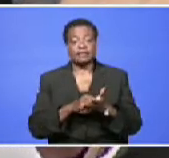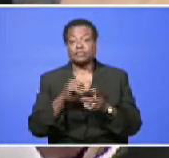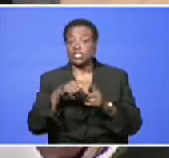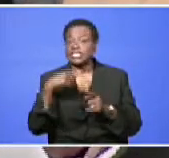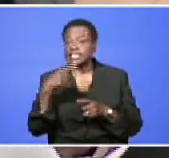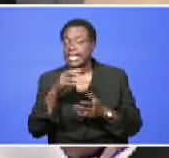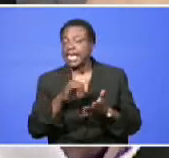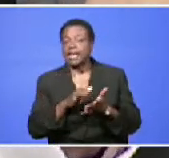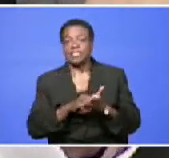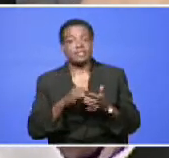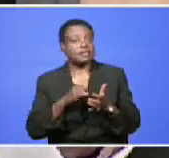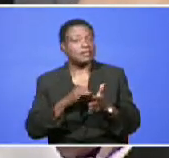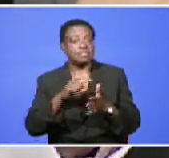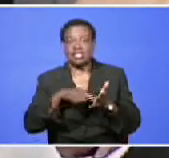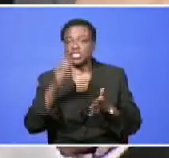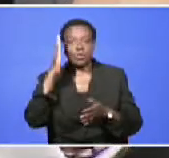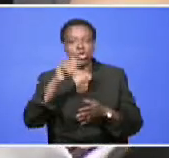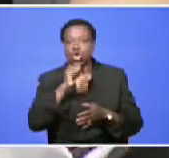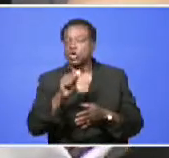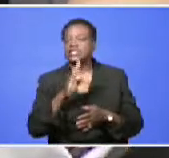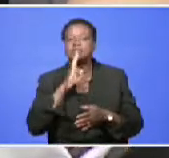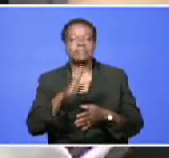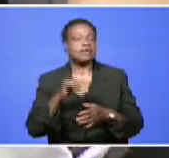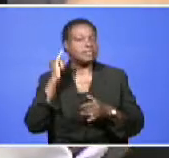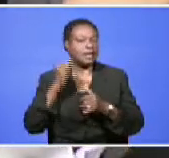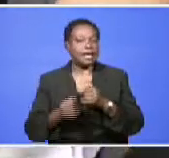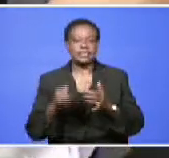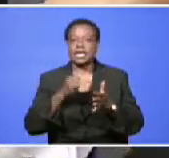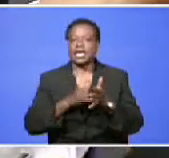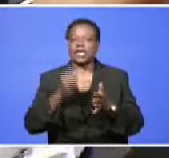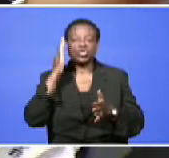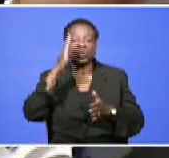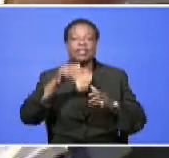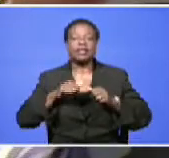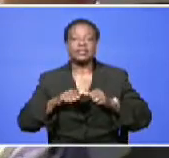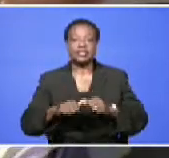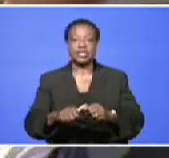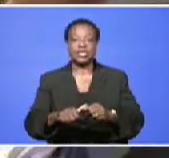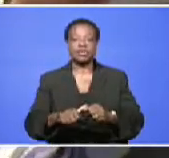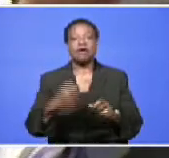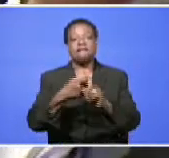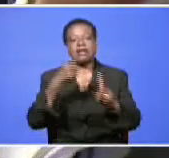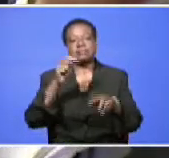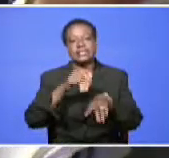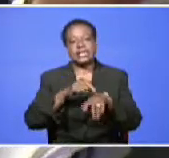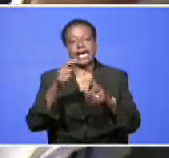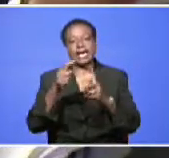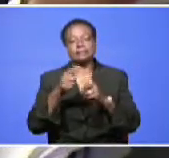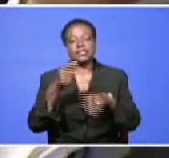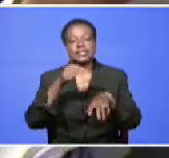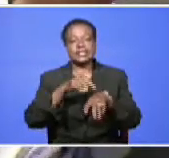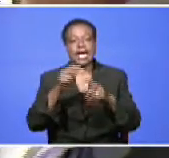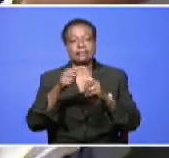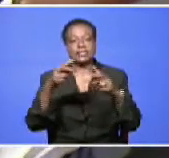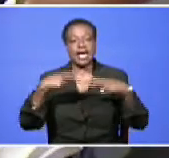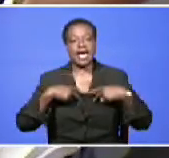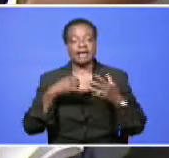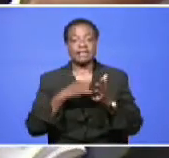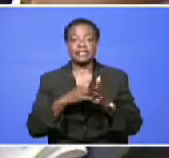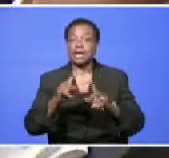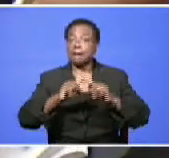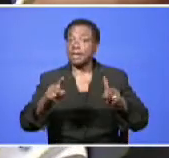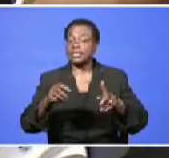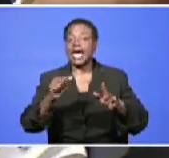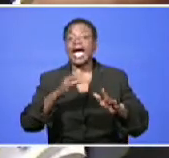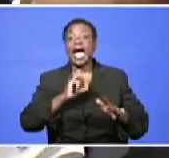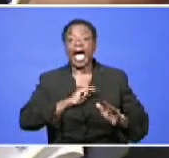you that it won't be the last. We'll continue to, from time to time, we'll continue to have it. But